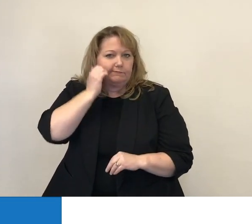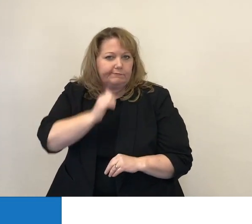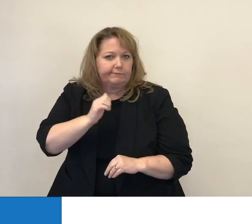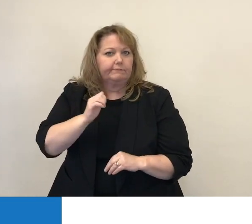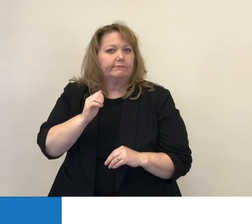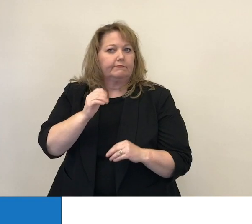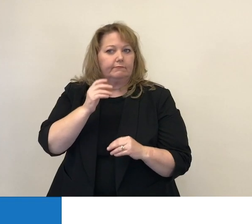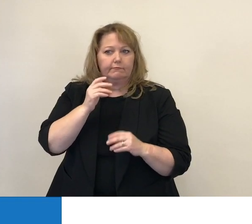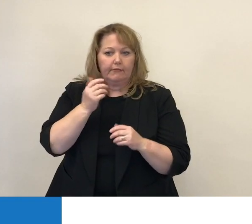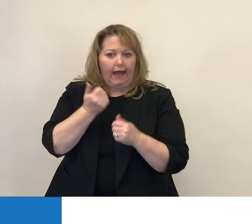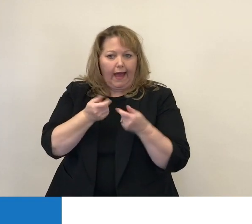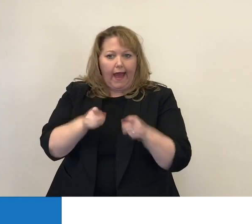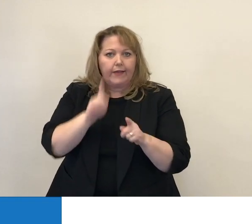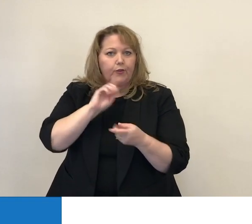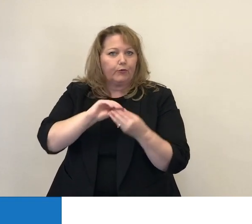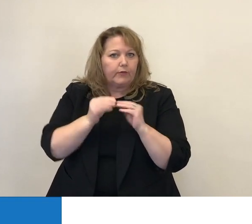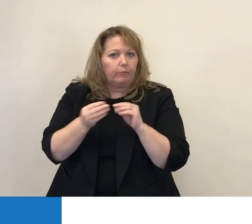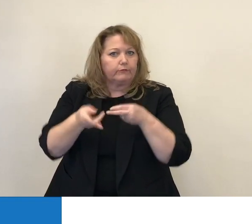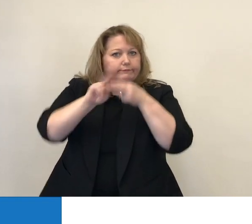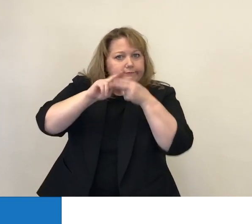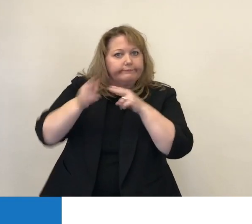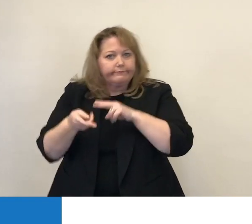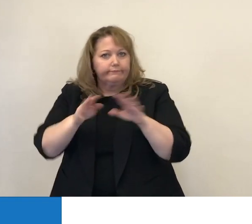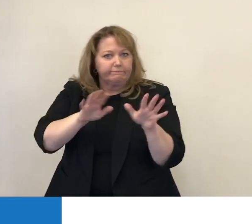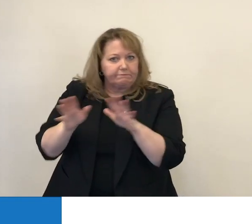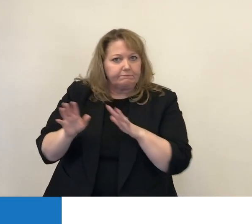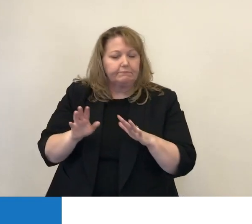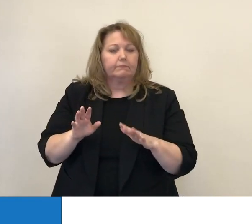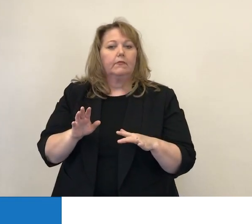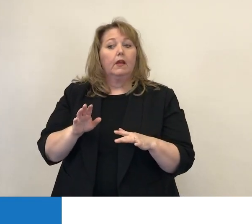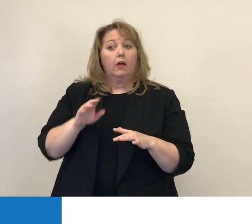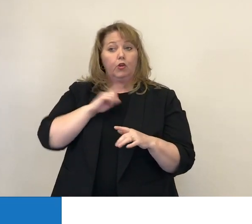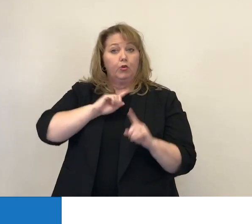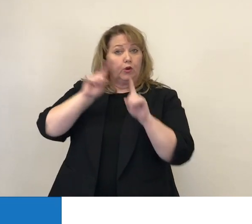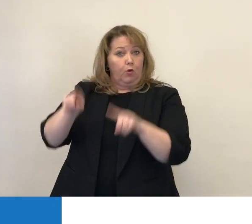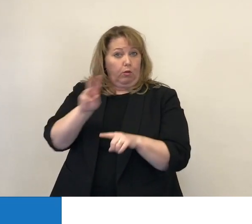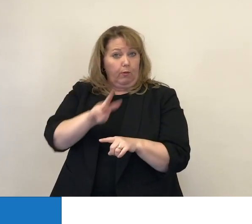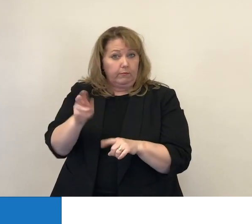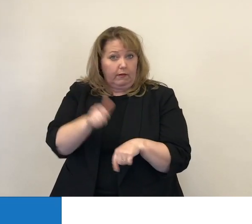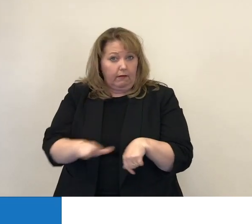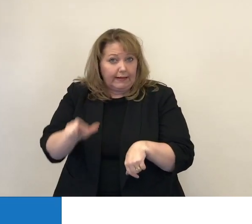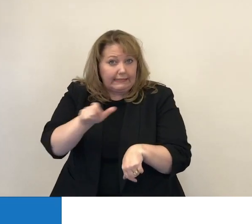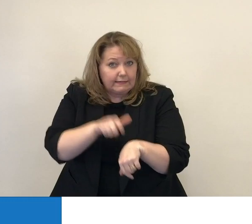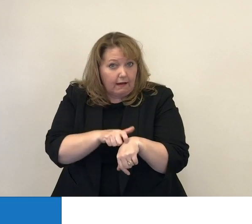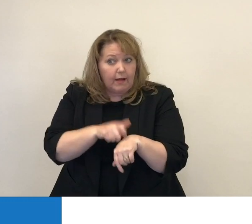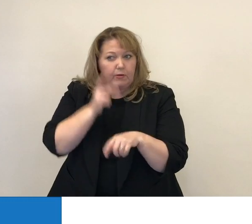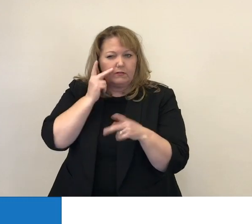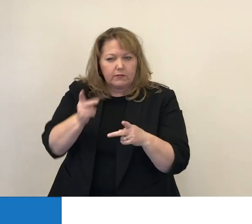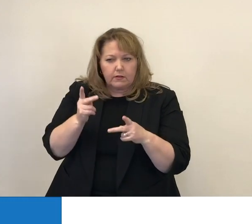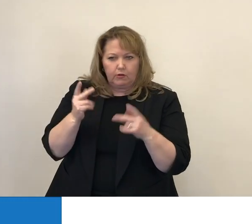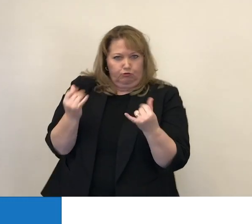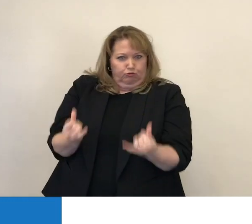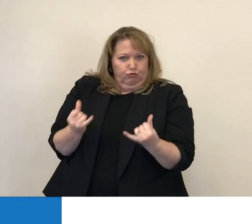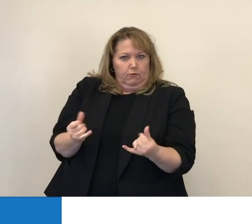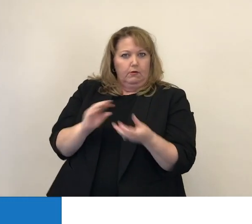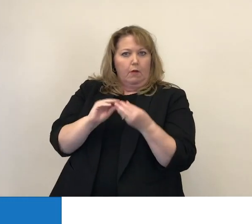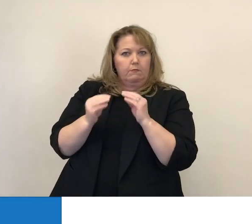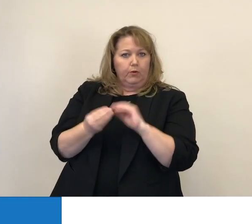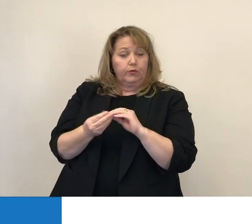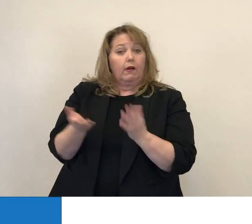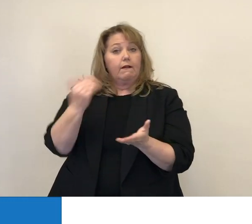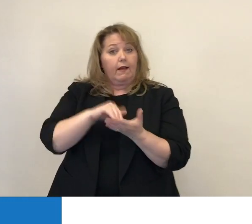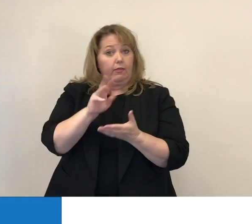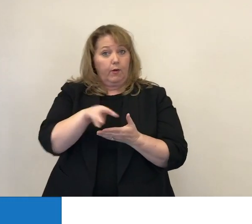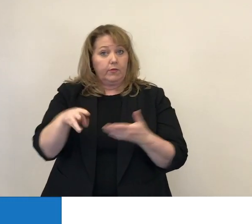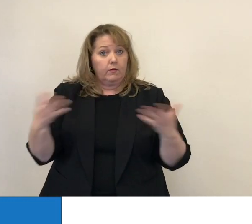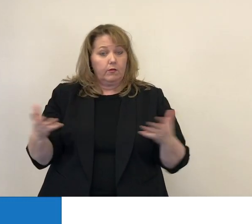slides during this presentation, but the daily situation report has a lot more detail that you might find interesting. So once again,